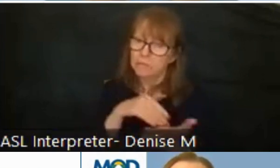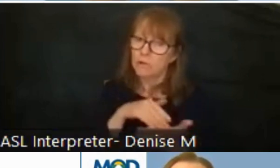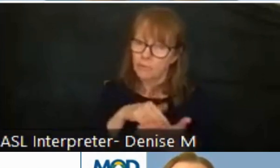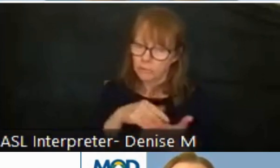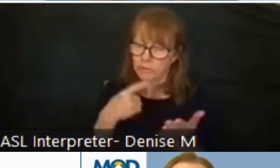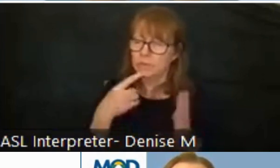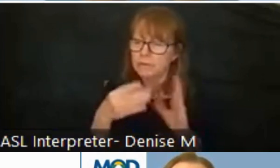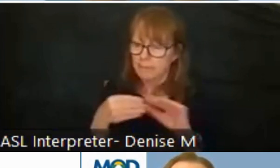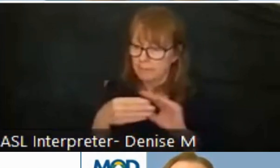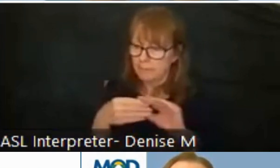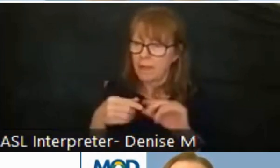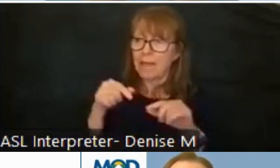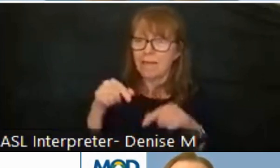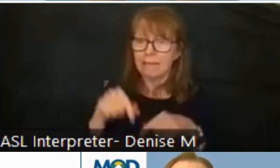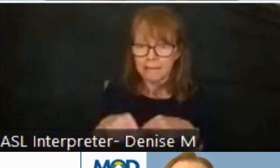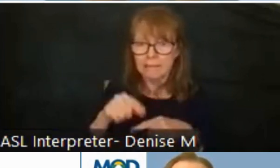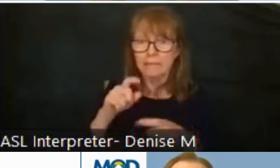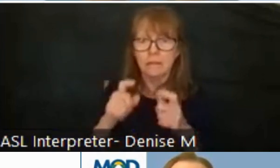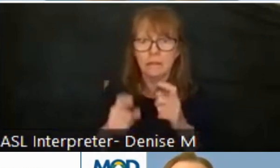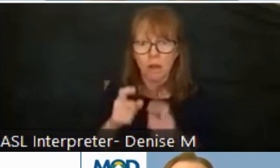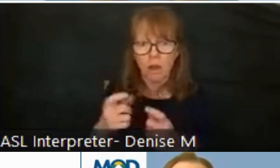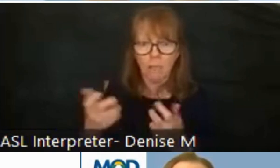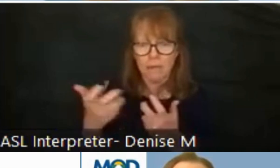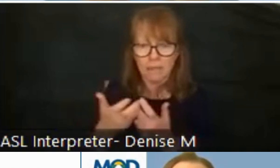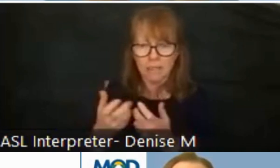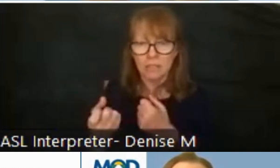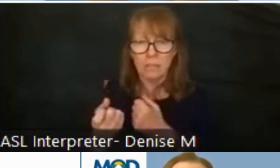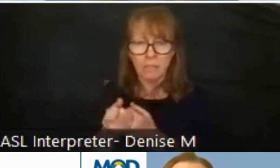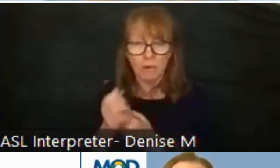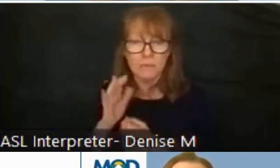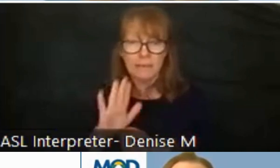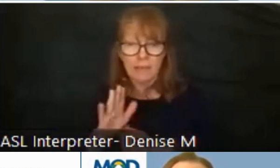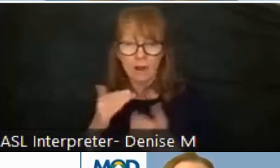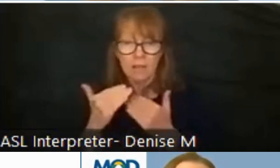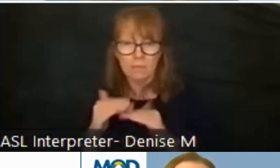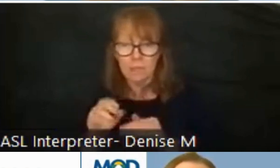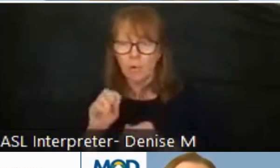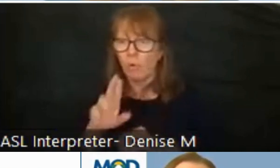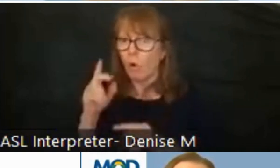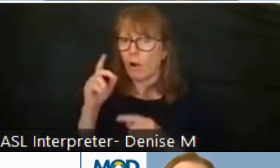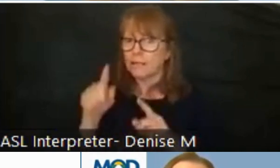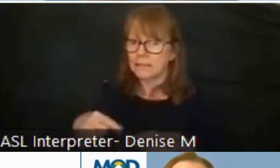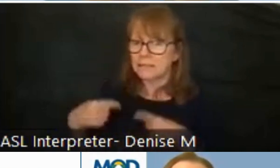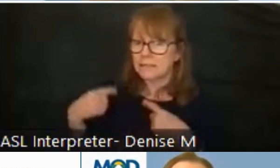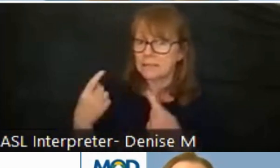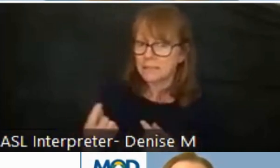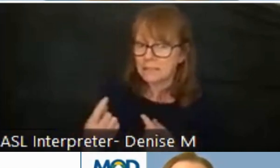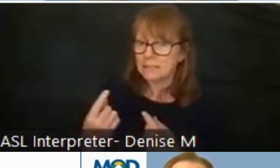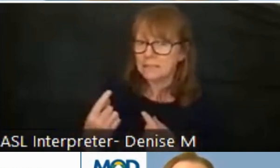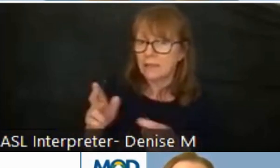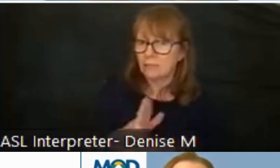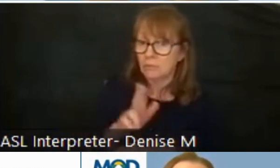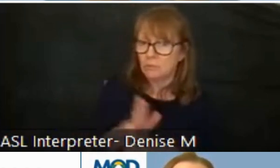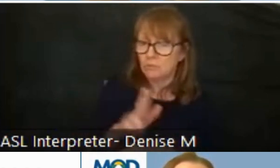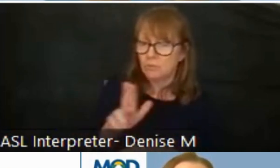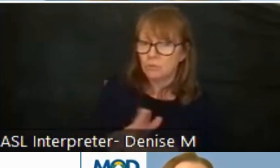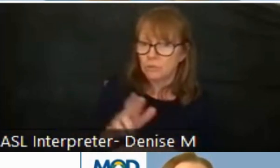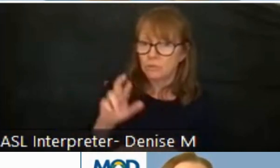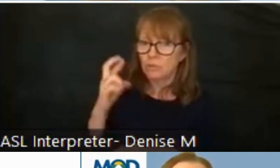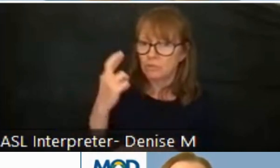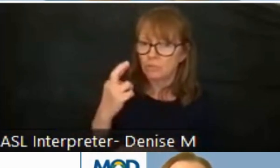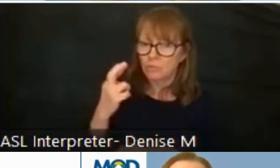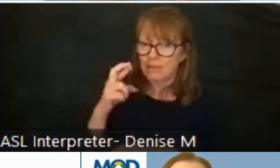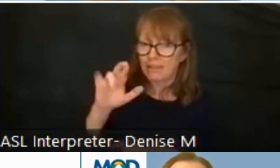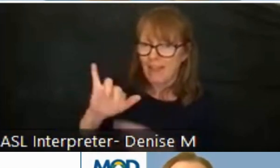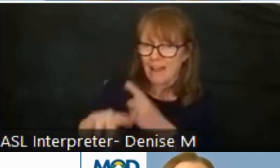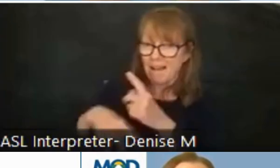the limitations that they have, or that they've seen improvement in your conditions with use of this accommodation in the past.